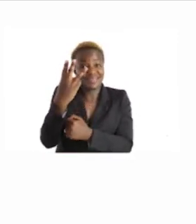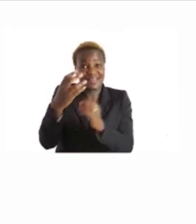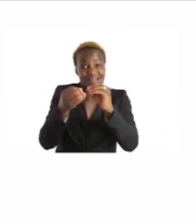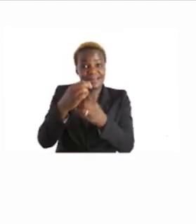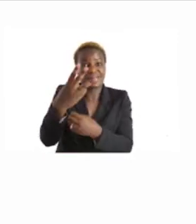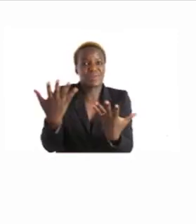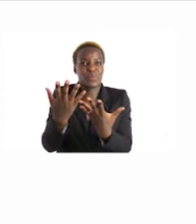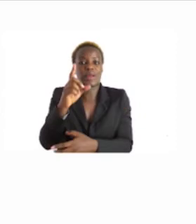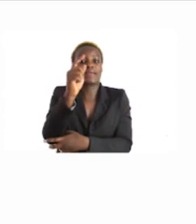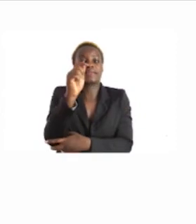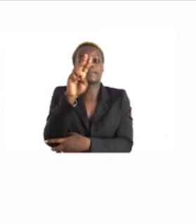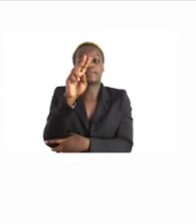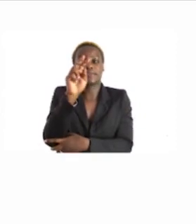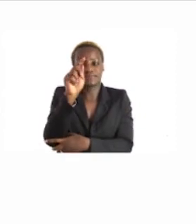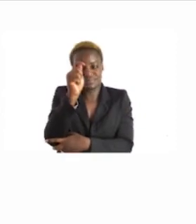one,